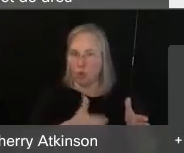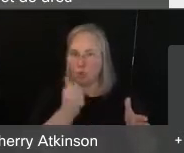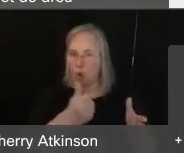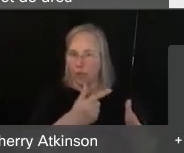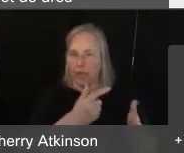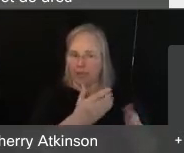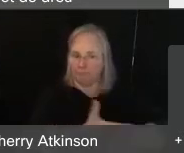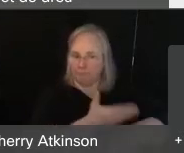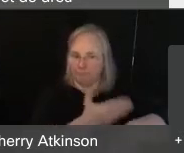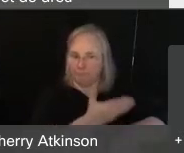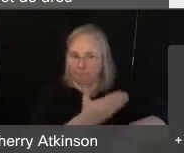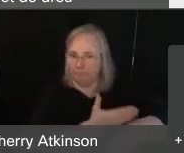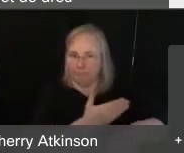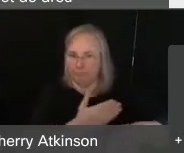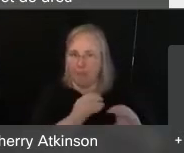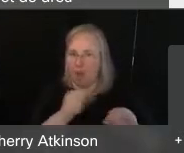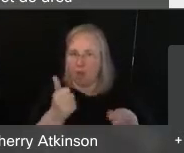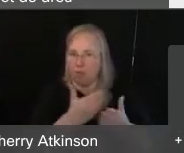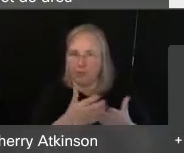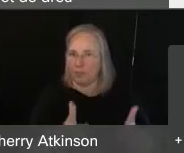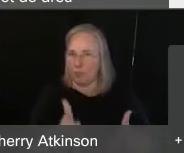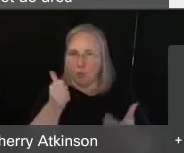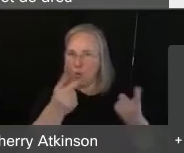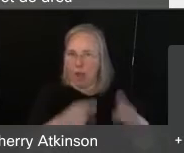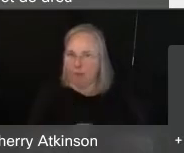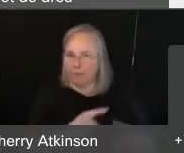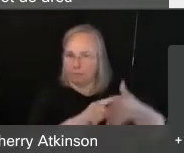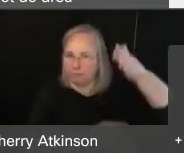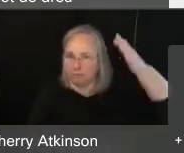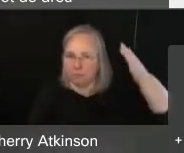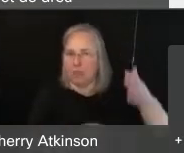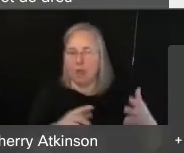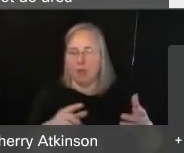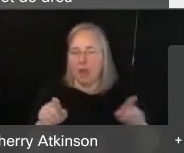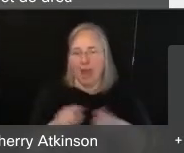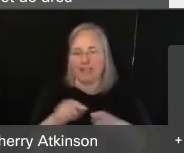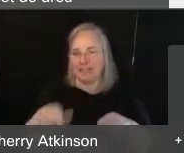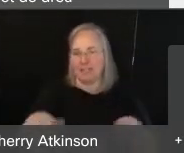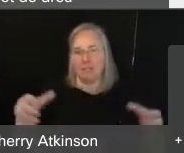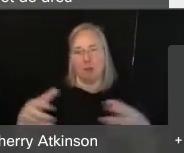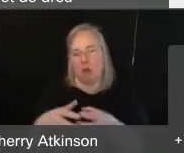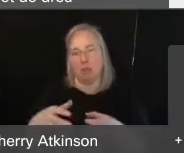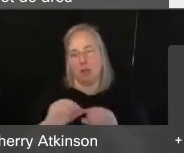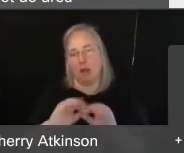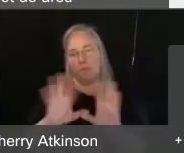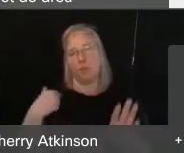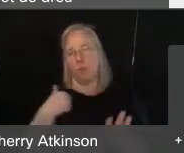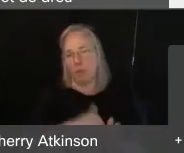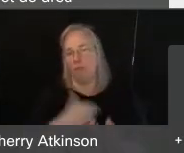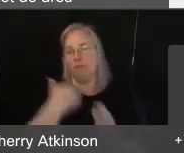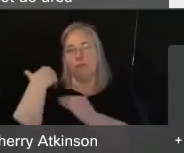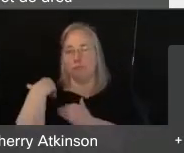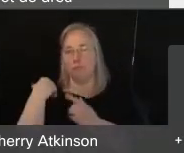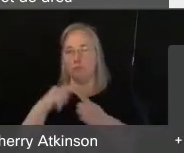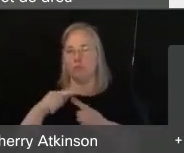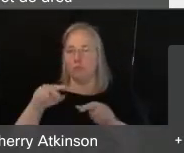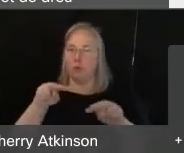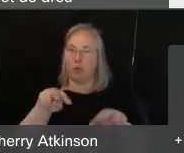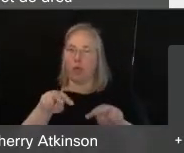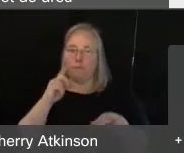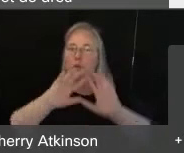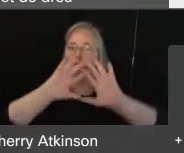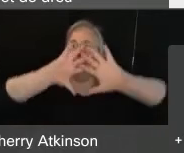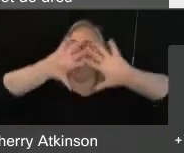things won't get done. And I think as this body, obviously, we have a responsibility to look out for the